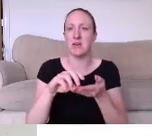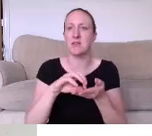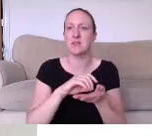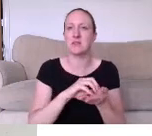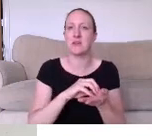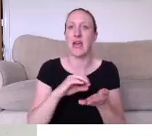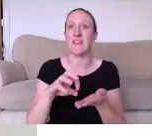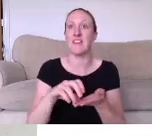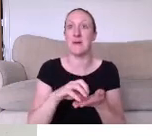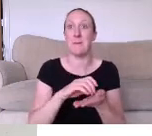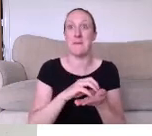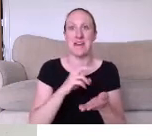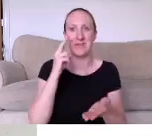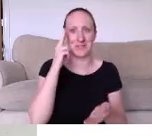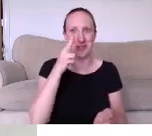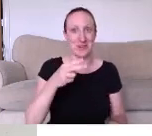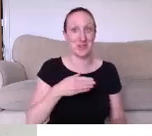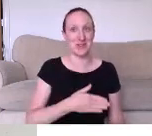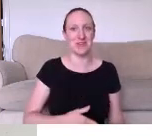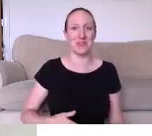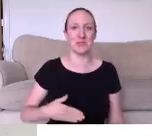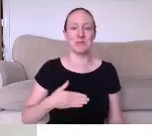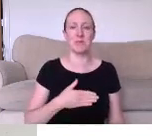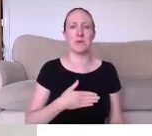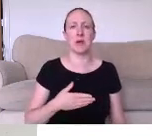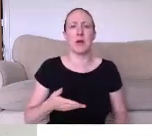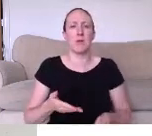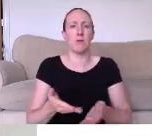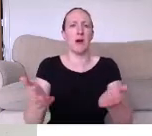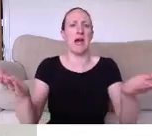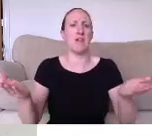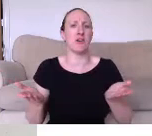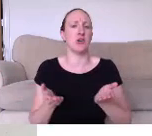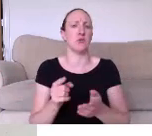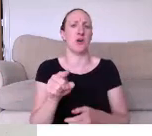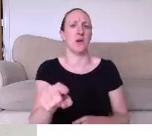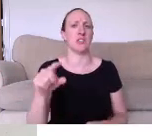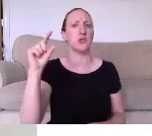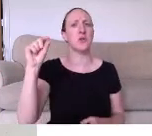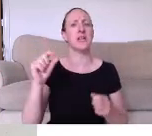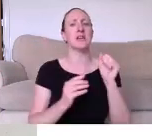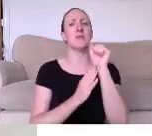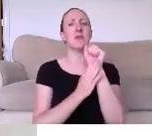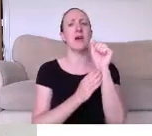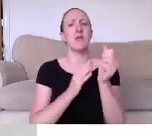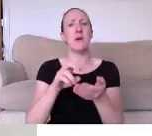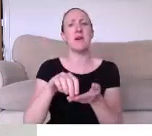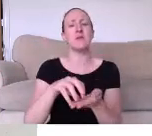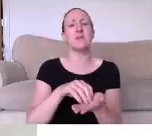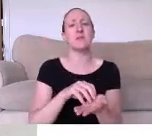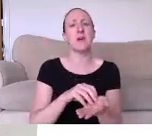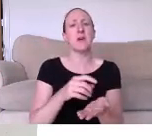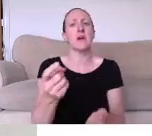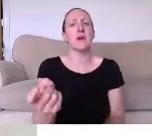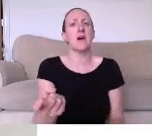the mouse, and the mouse looked good. "Where are you going to, little brown